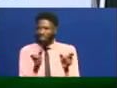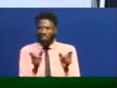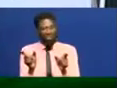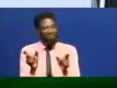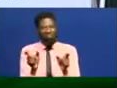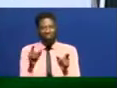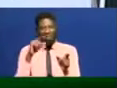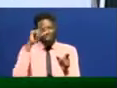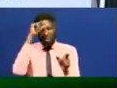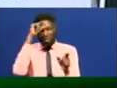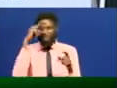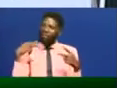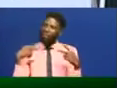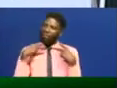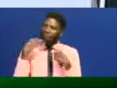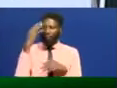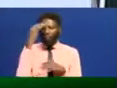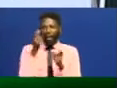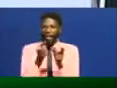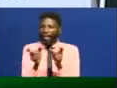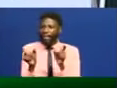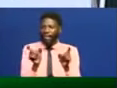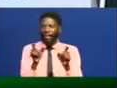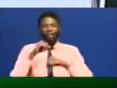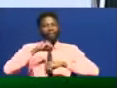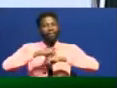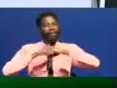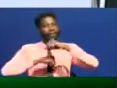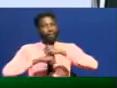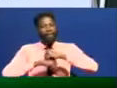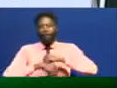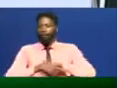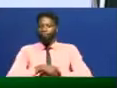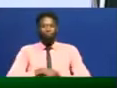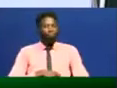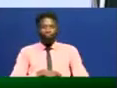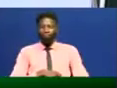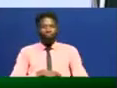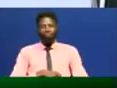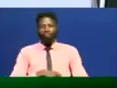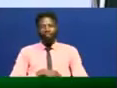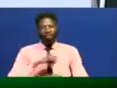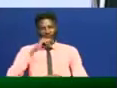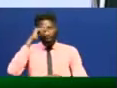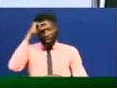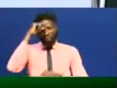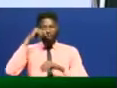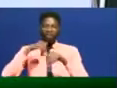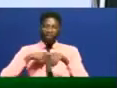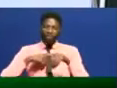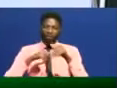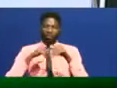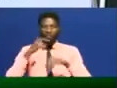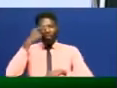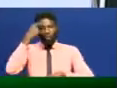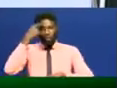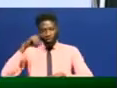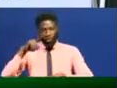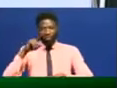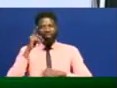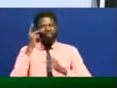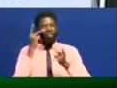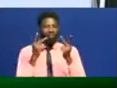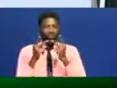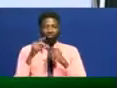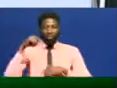hold itself back because of architecture. Government is driven by policy and vision. And this government has got a good policy